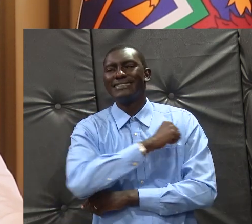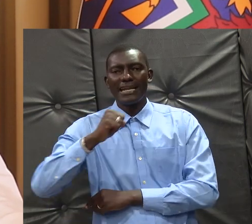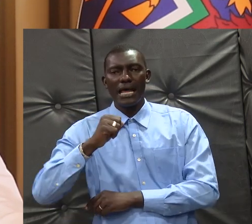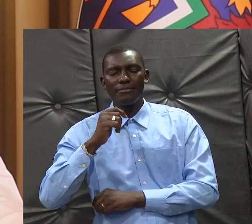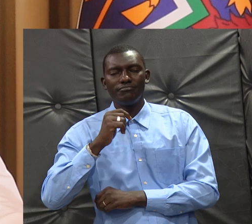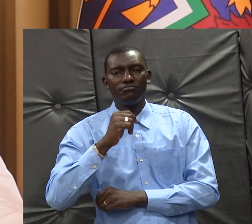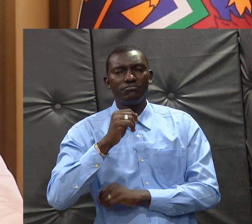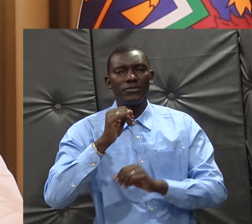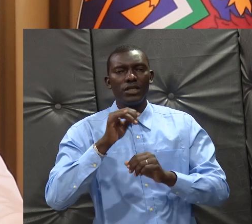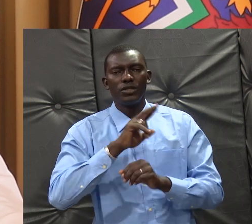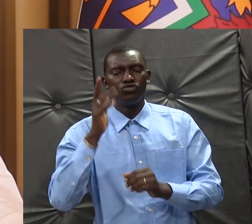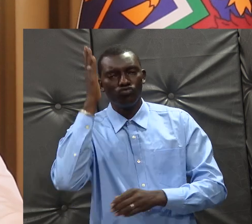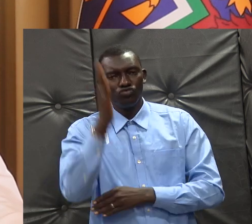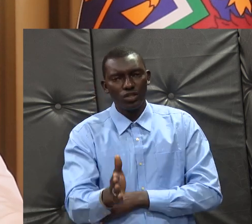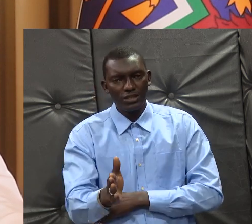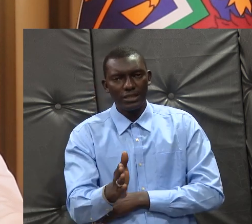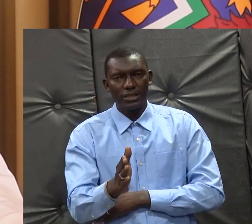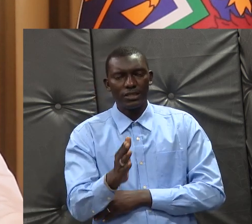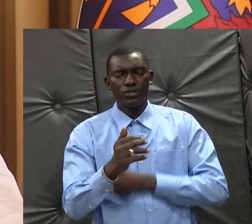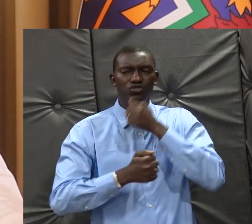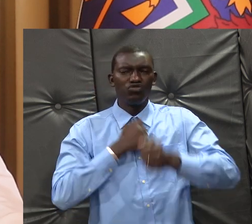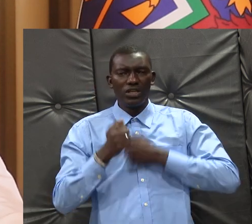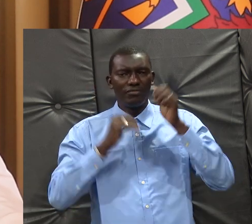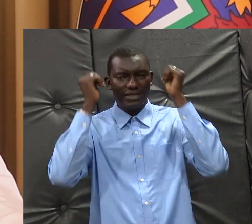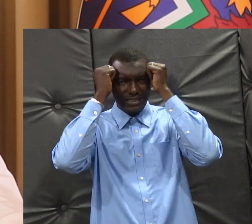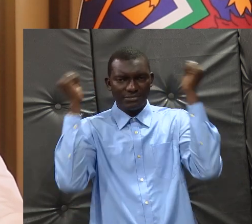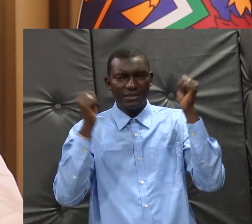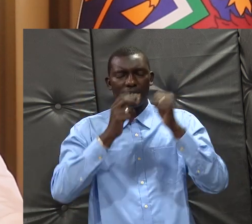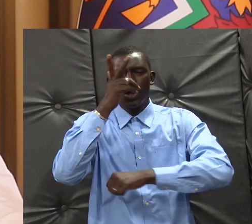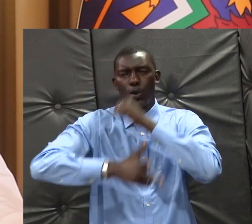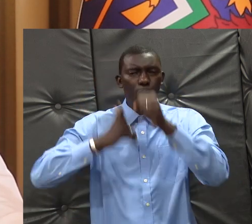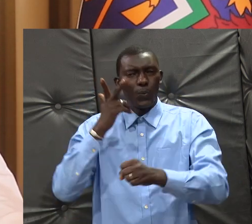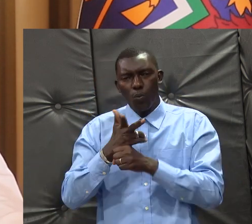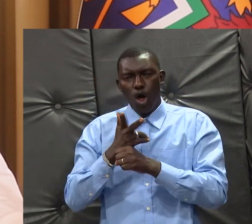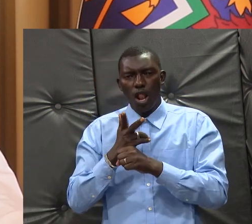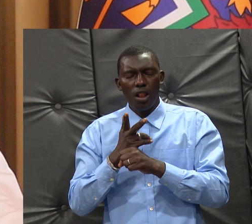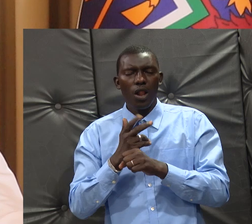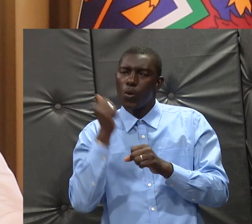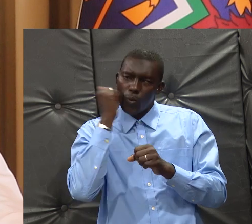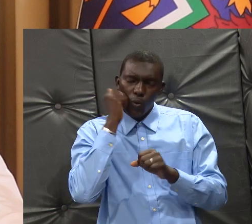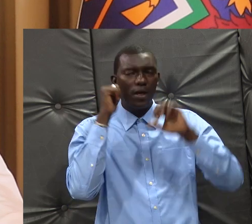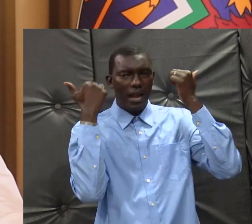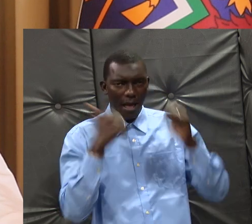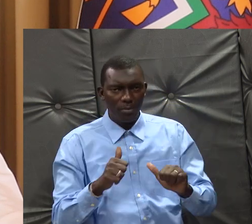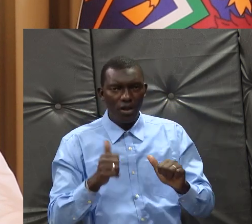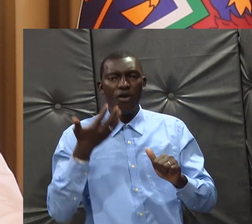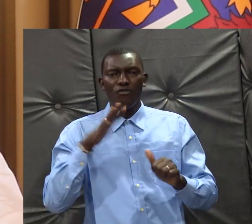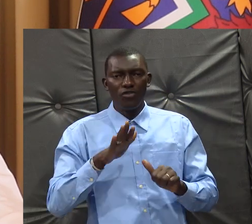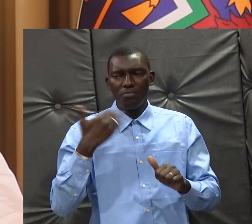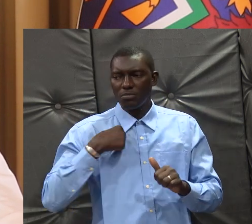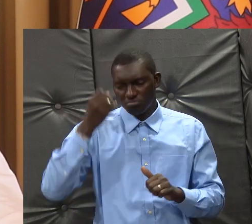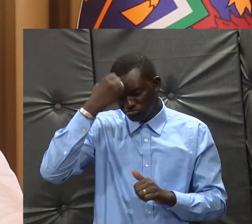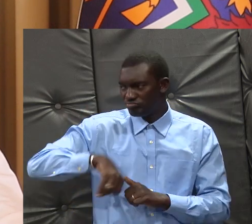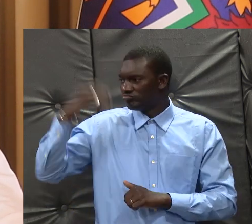suffering experienced in the world often arise from disregard for social values, the